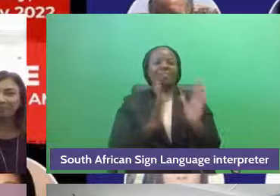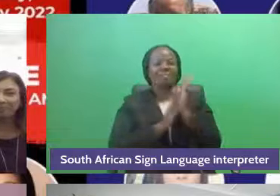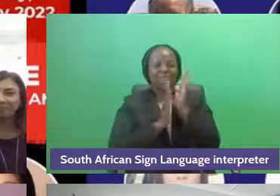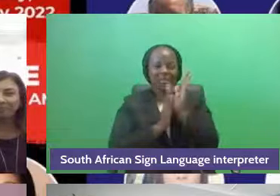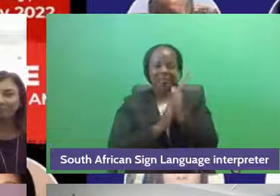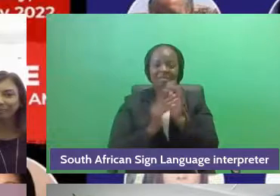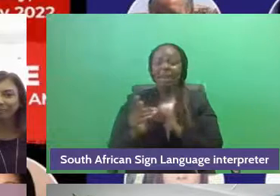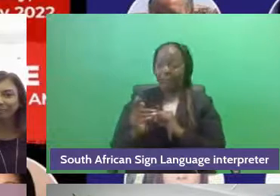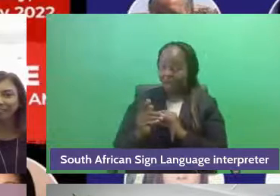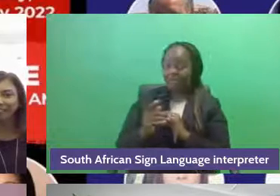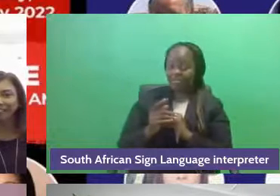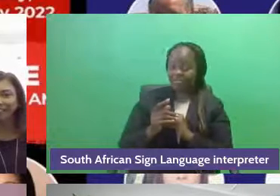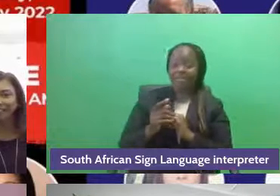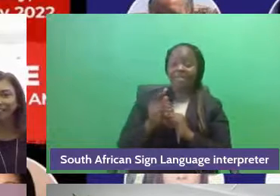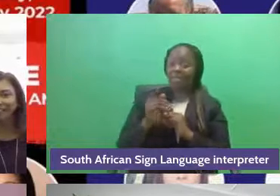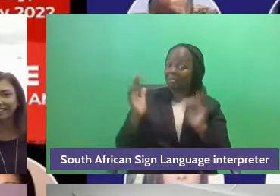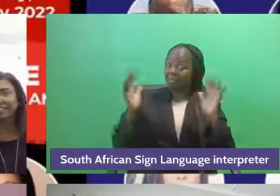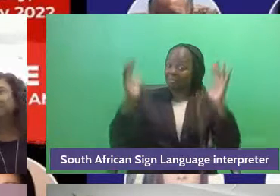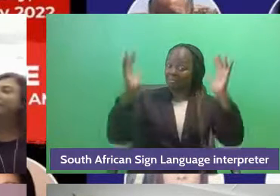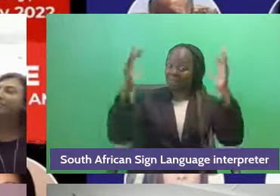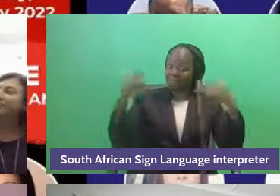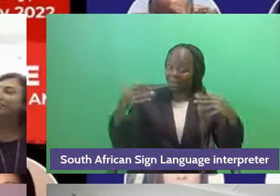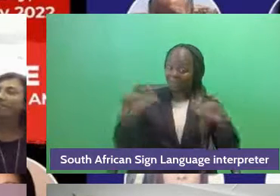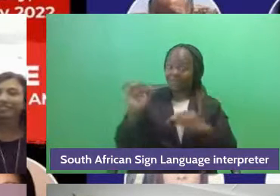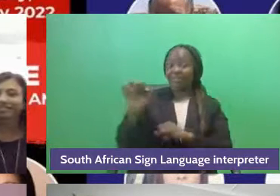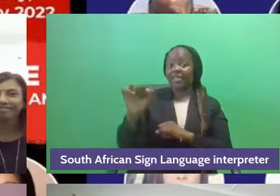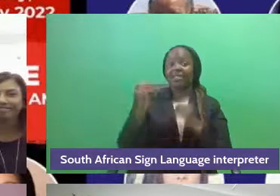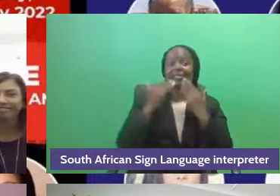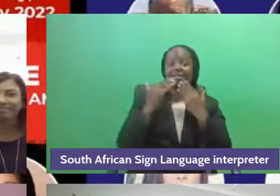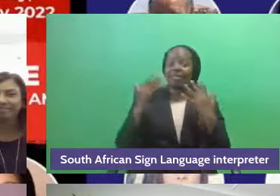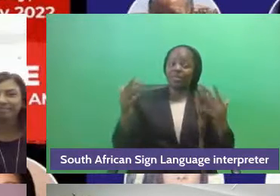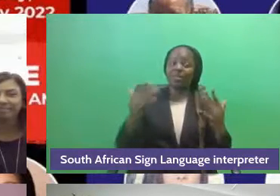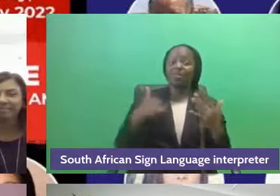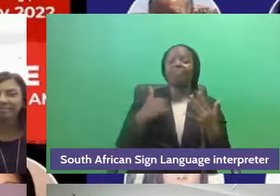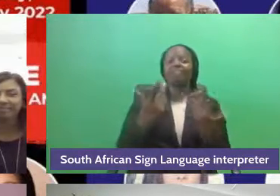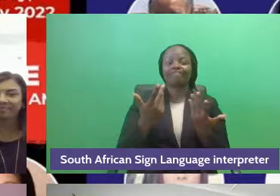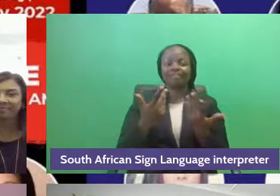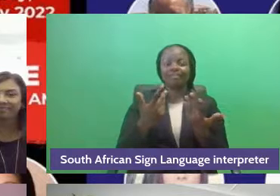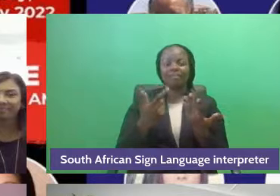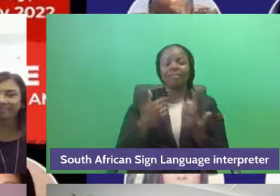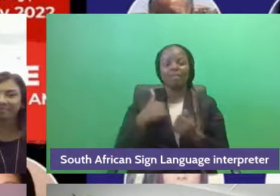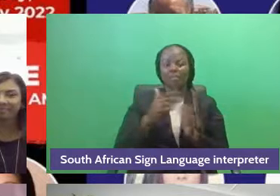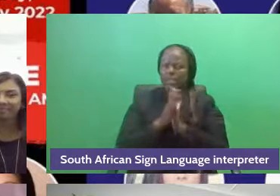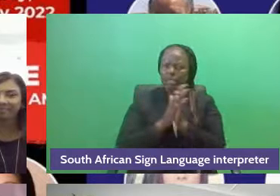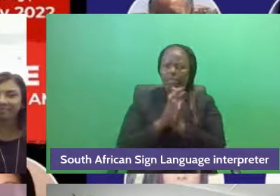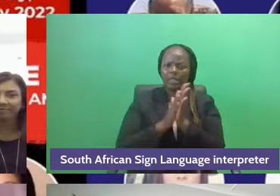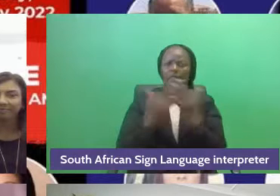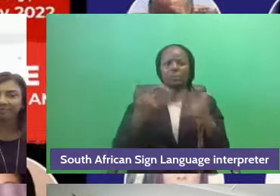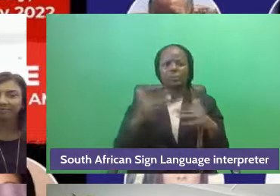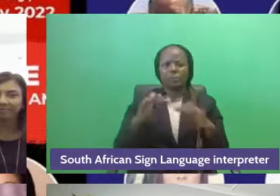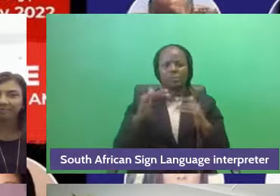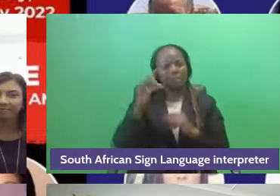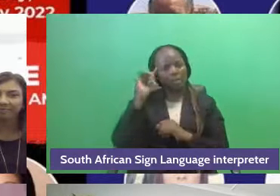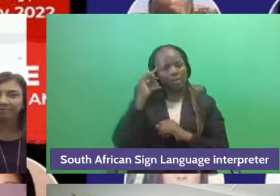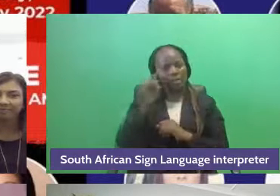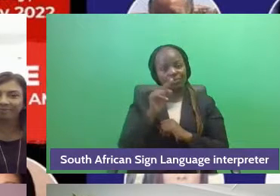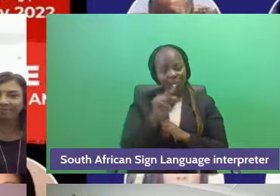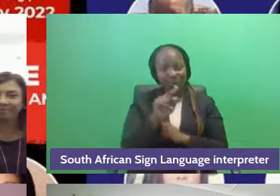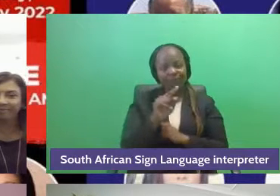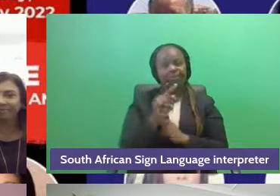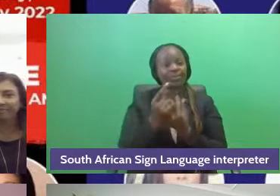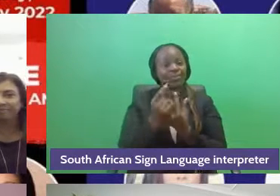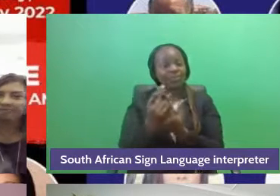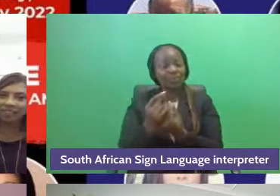a massive applause, and thank you so much. And I am truly inspired, and I think that you,